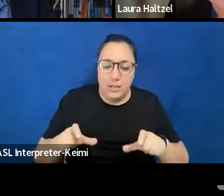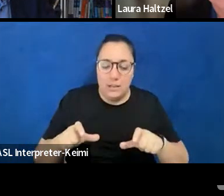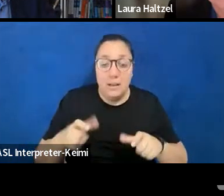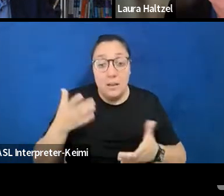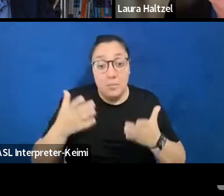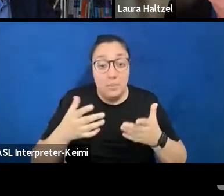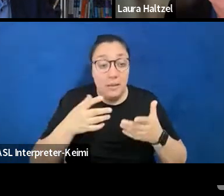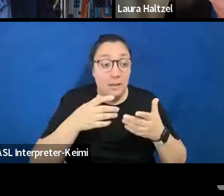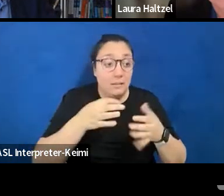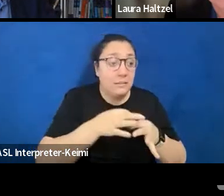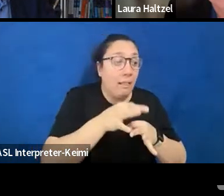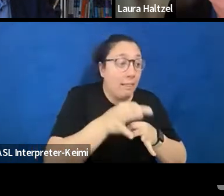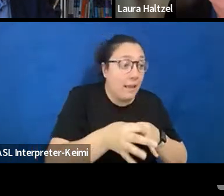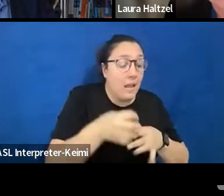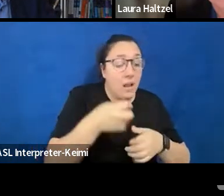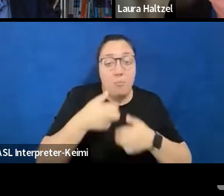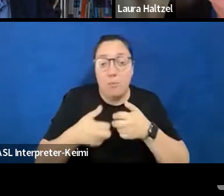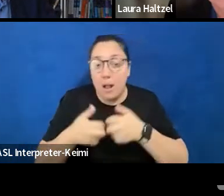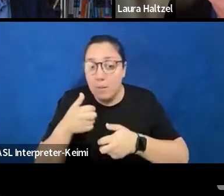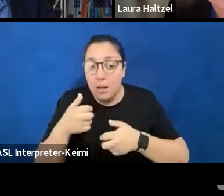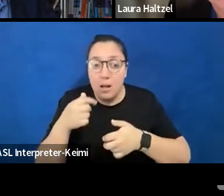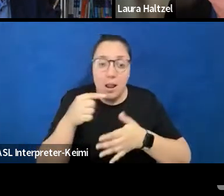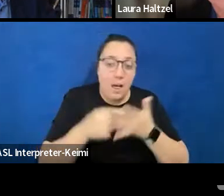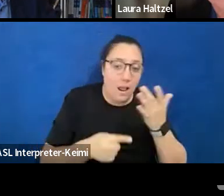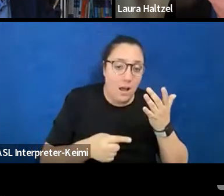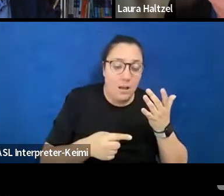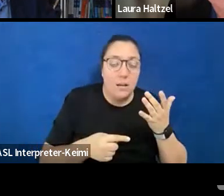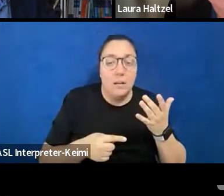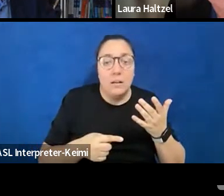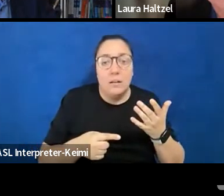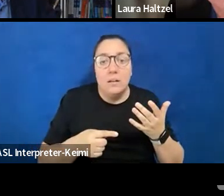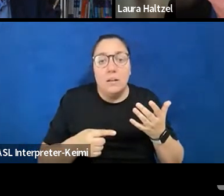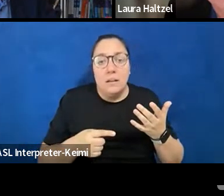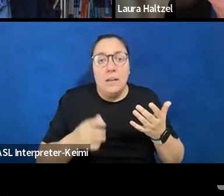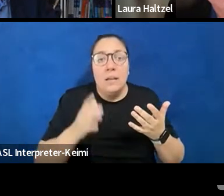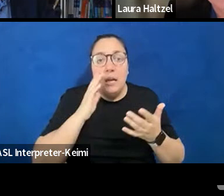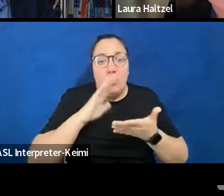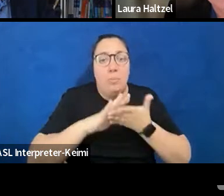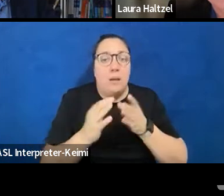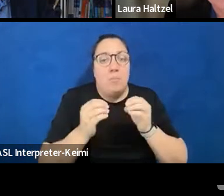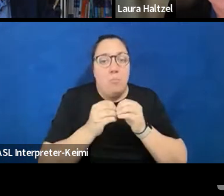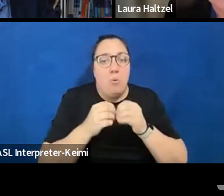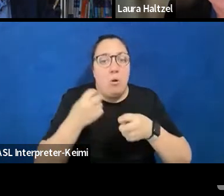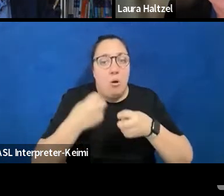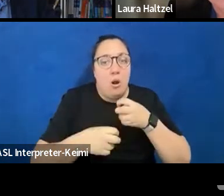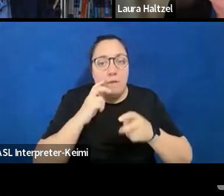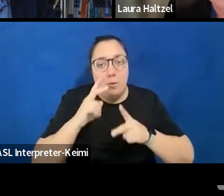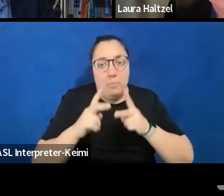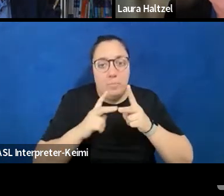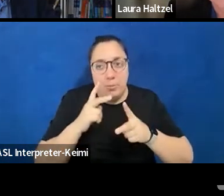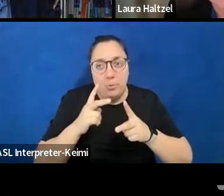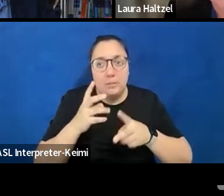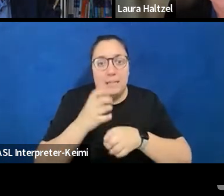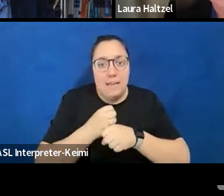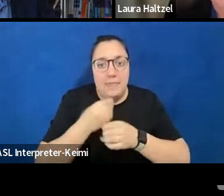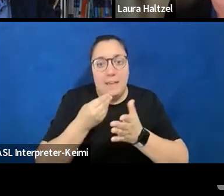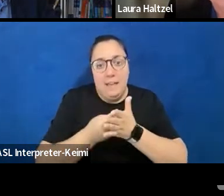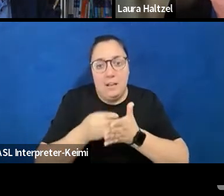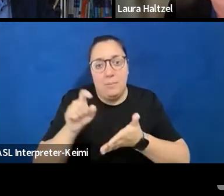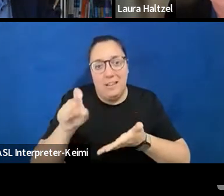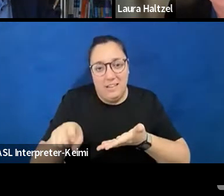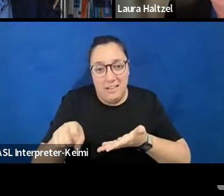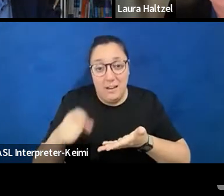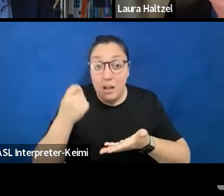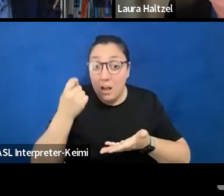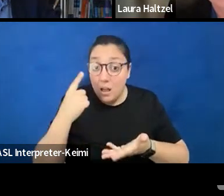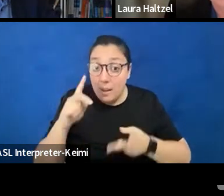there are problems, there are all these different things that make it even harder for people to get the income that they need. And for people who